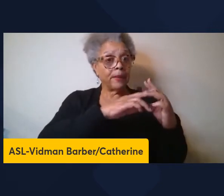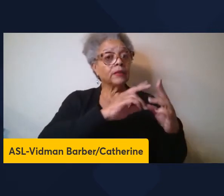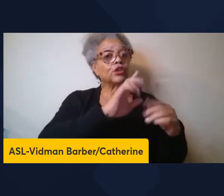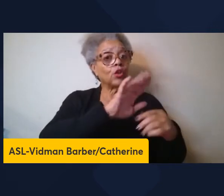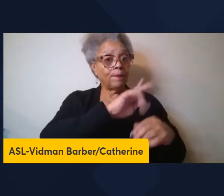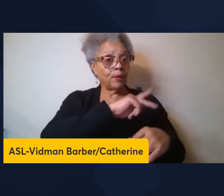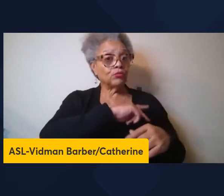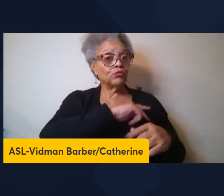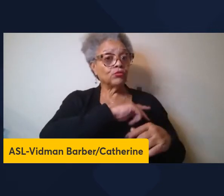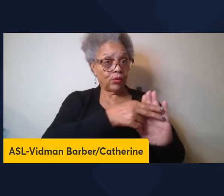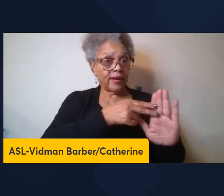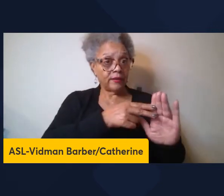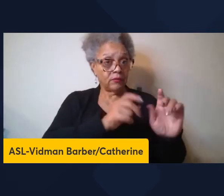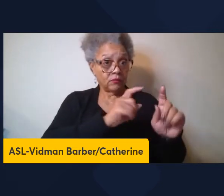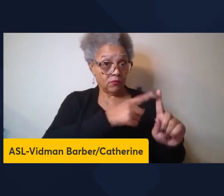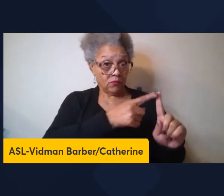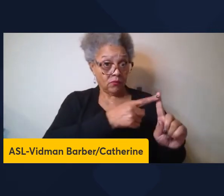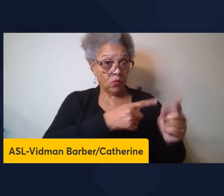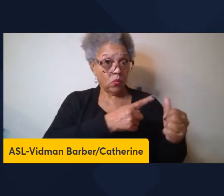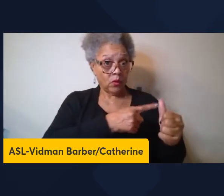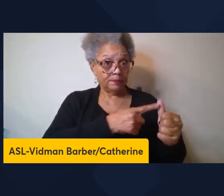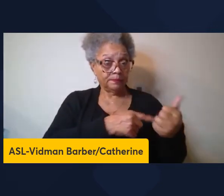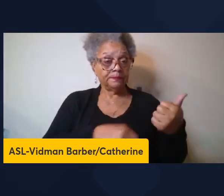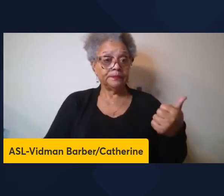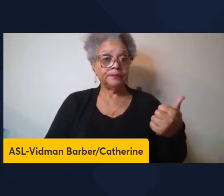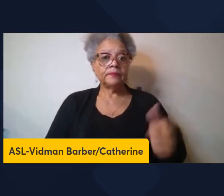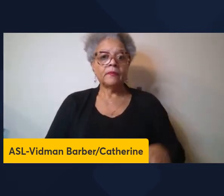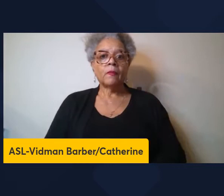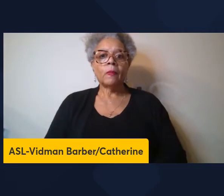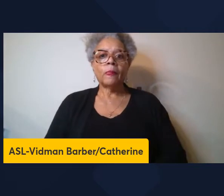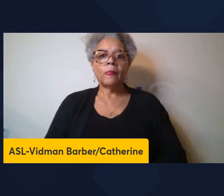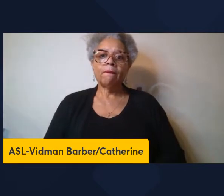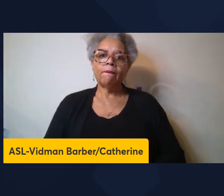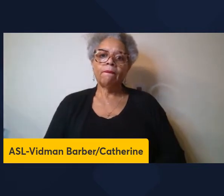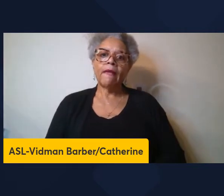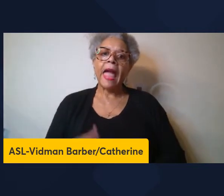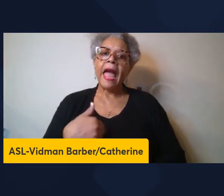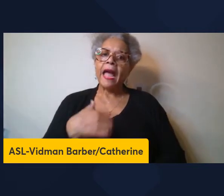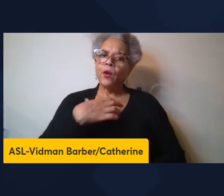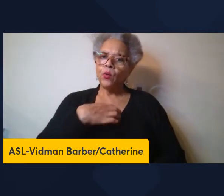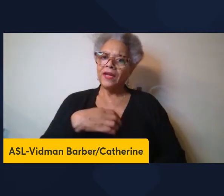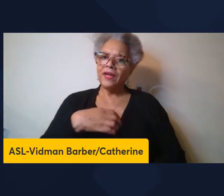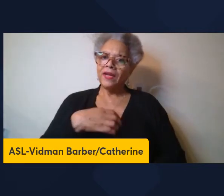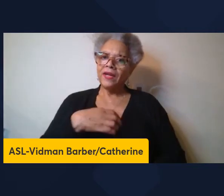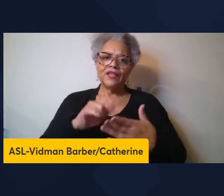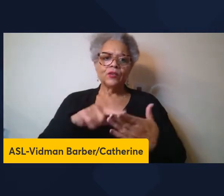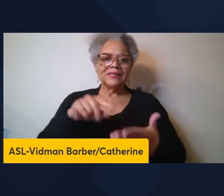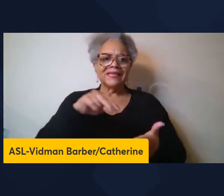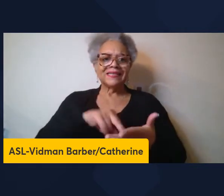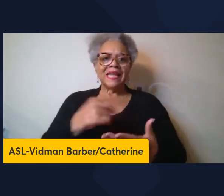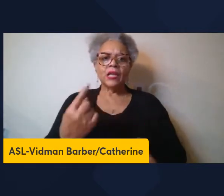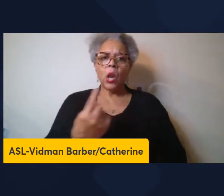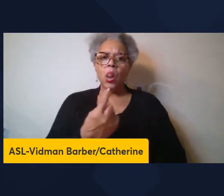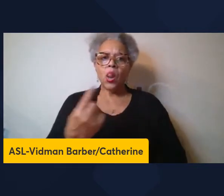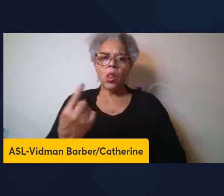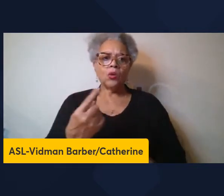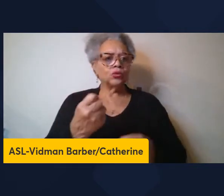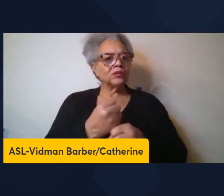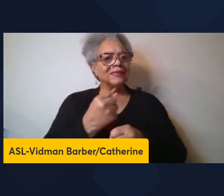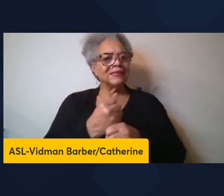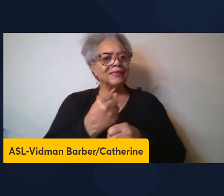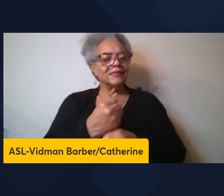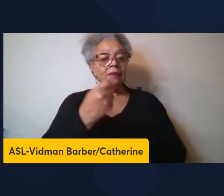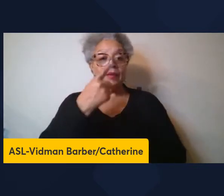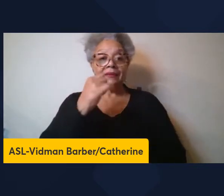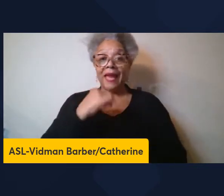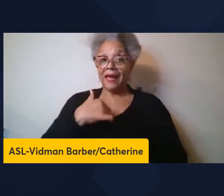brand. Right now, I wish that this was a standalone statistic, because I've also have